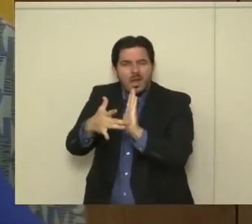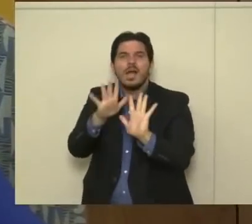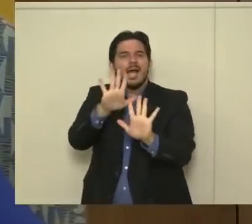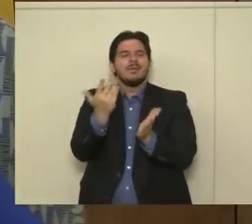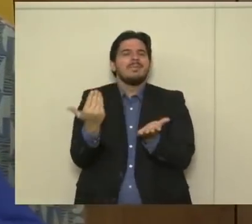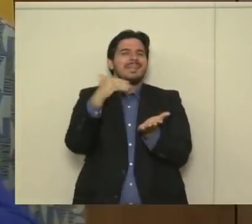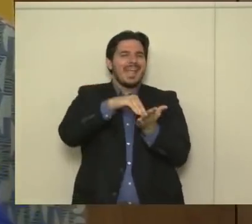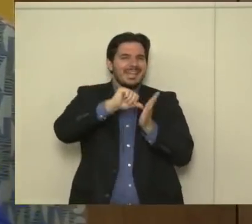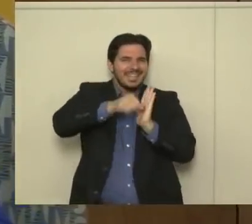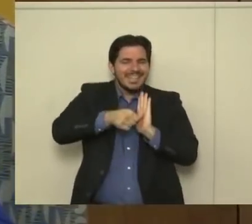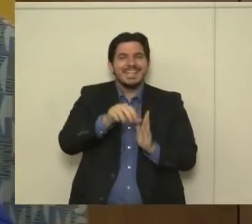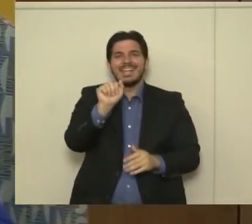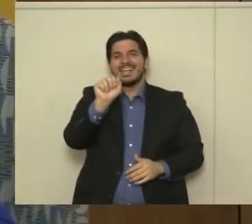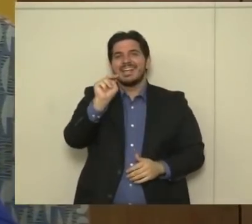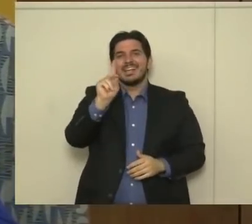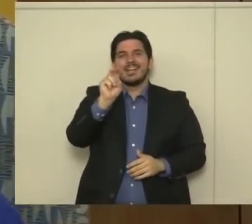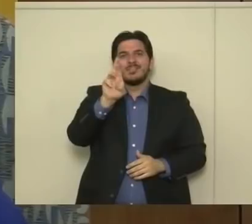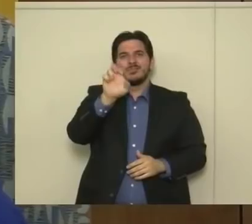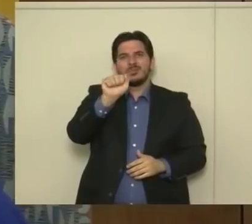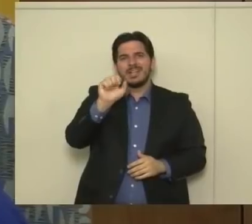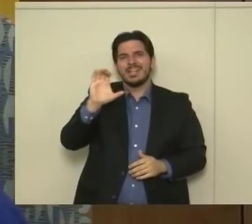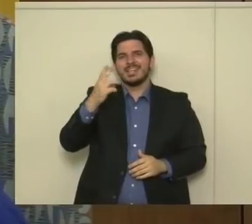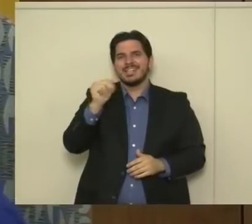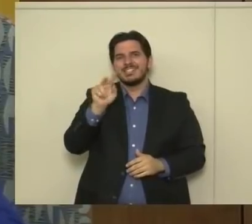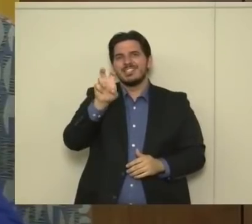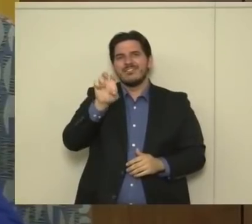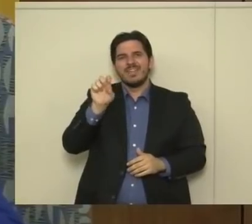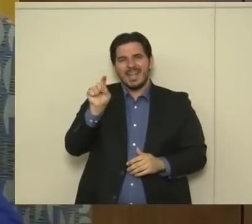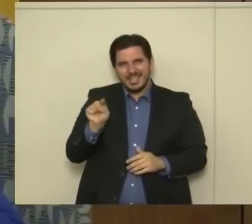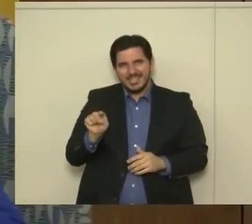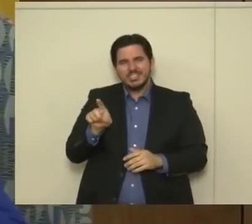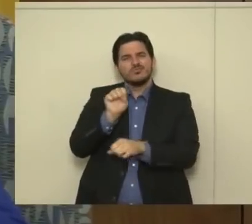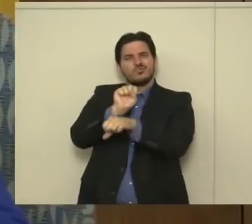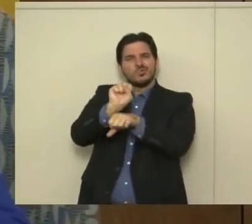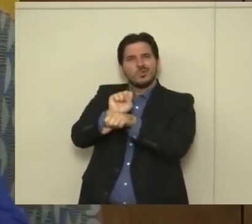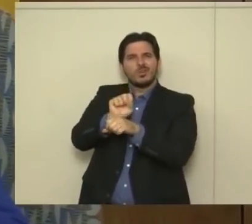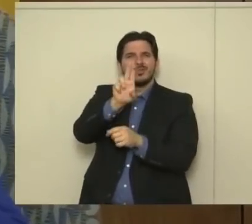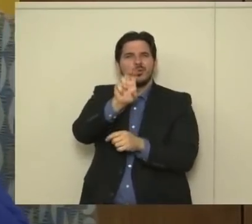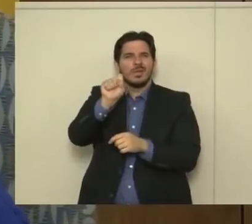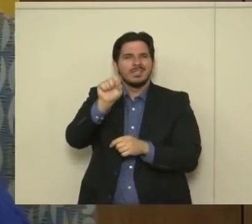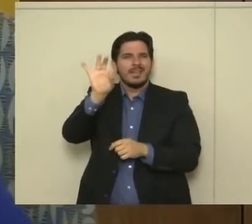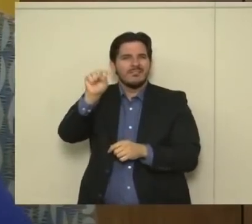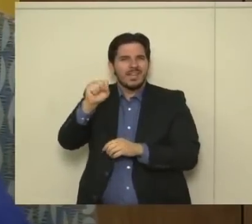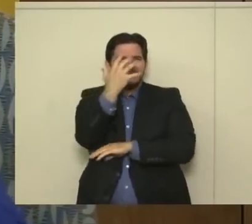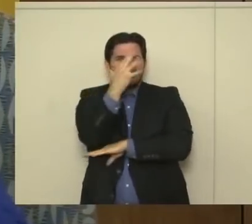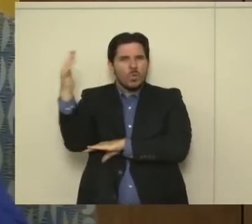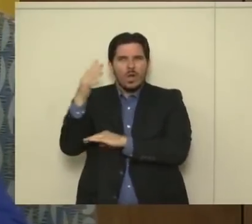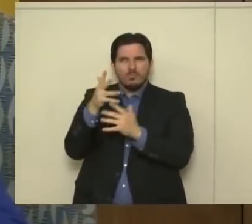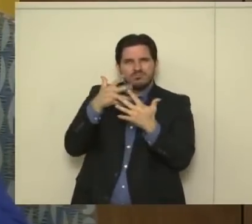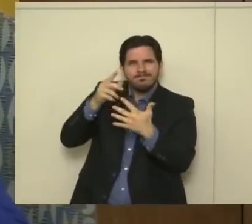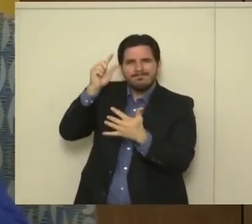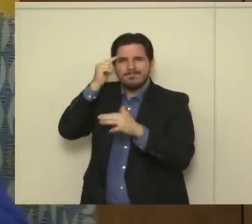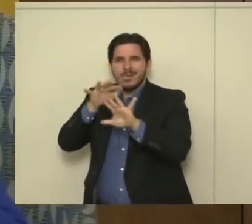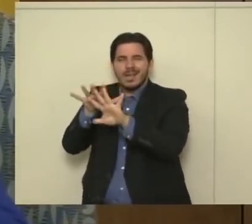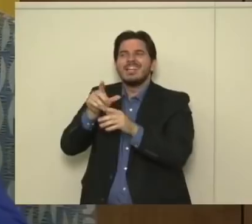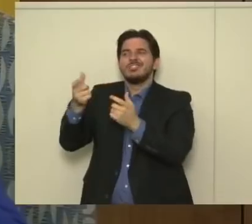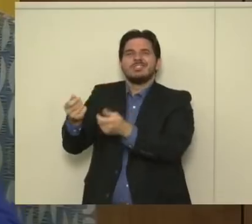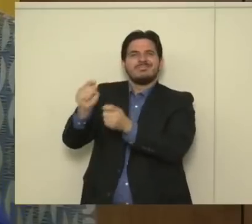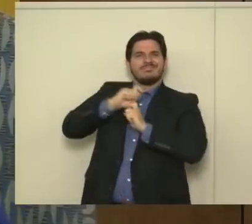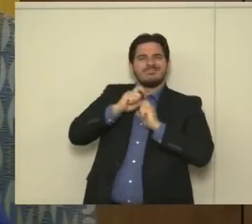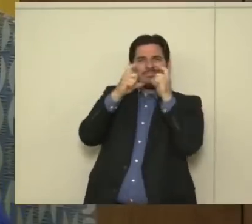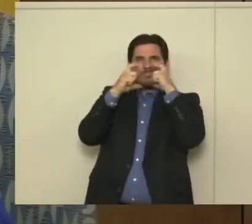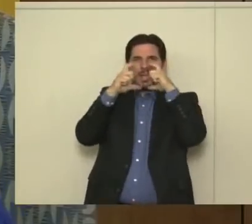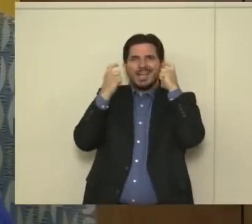from Albuquerque, who works for the U.S. Forest Service, for providing me with this mask today. And Smoky Bear